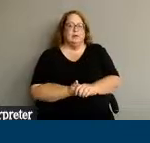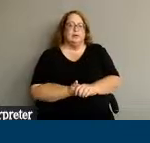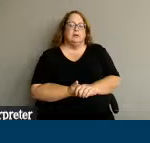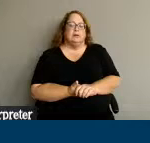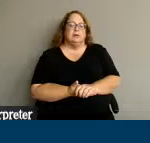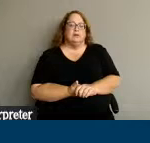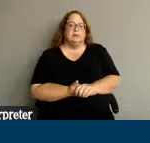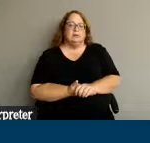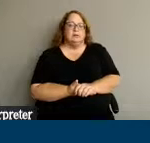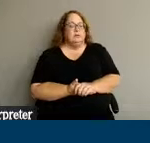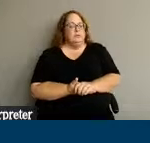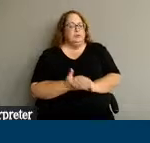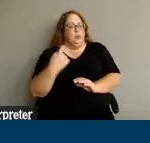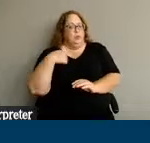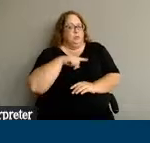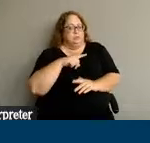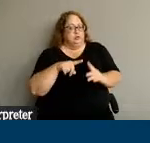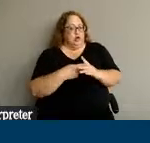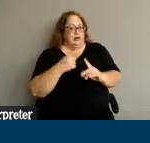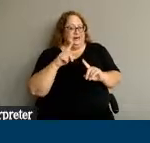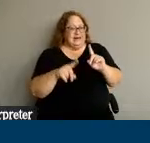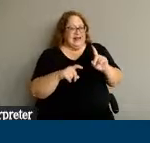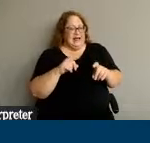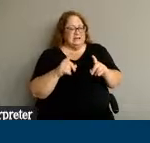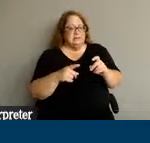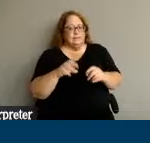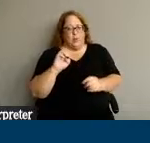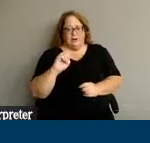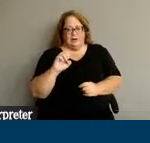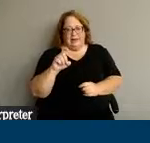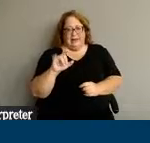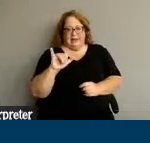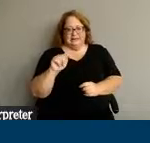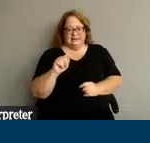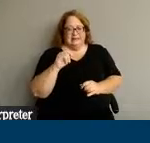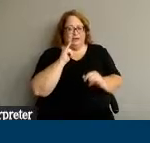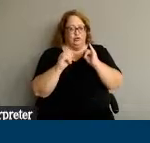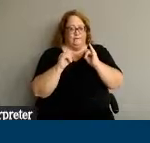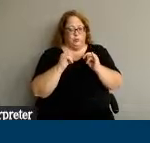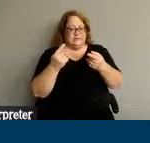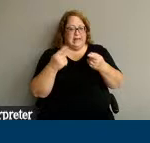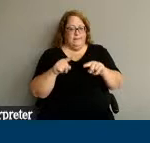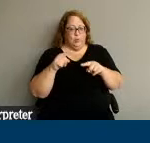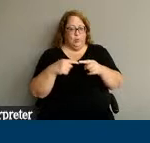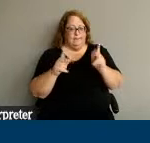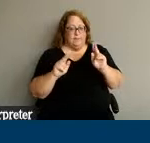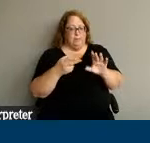and we started asking whether or not our